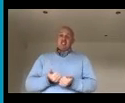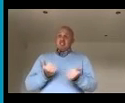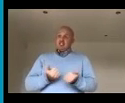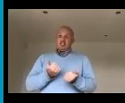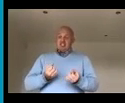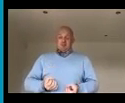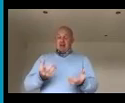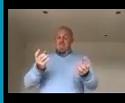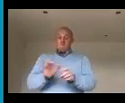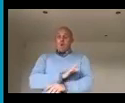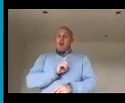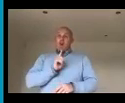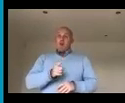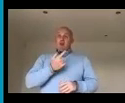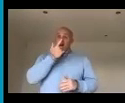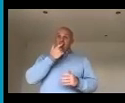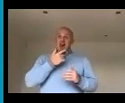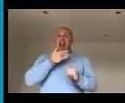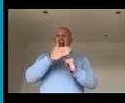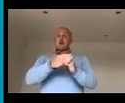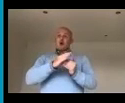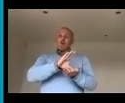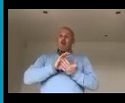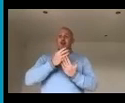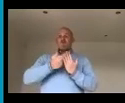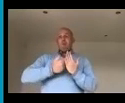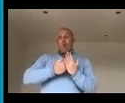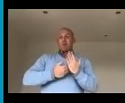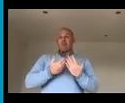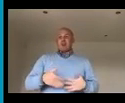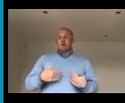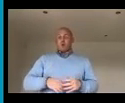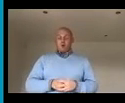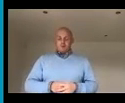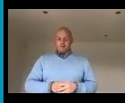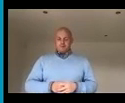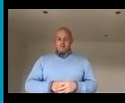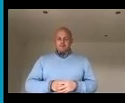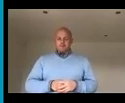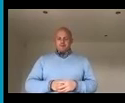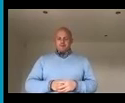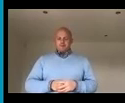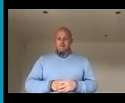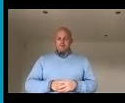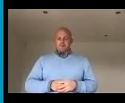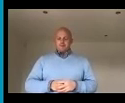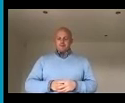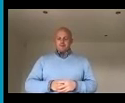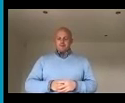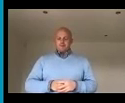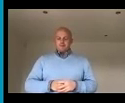you to confirm that the money's been spent as you've said, which you do once the activity's